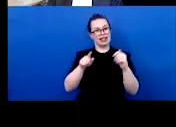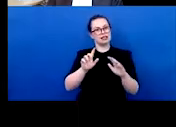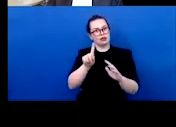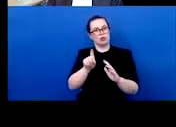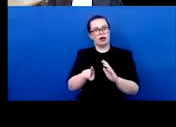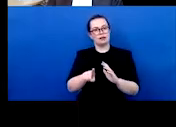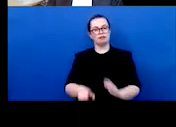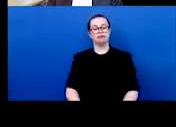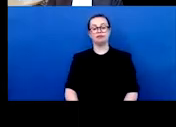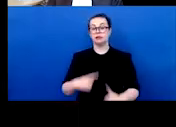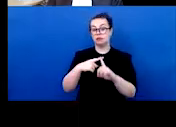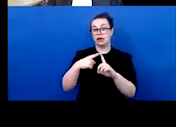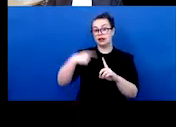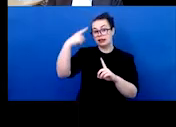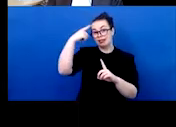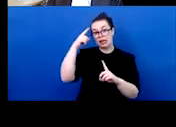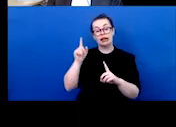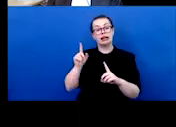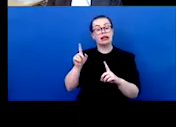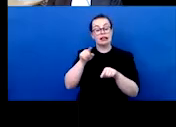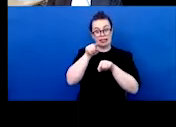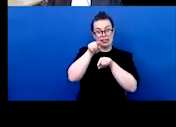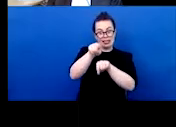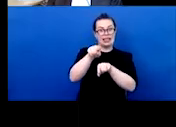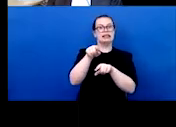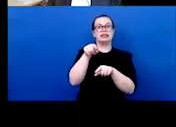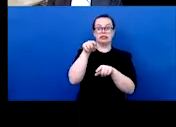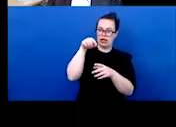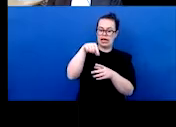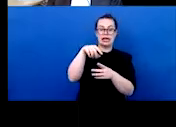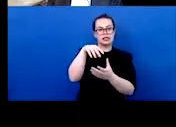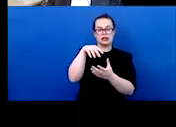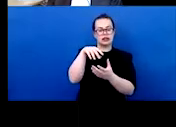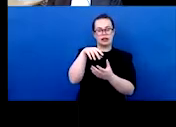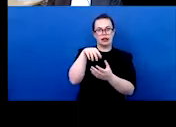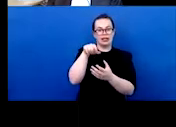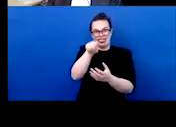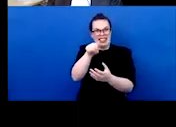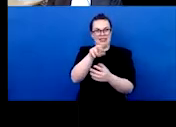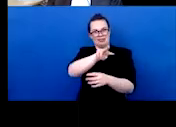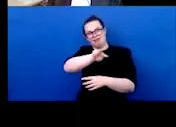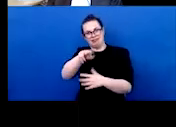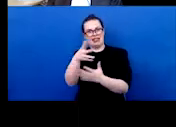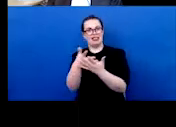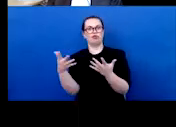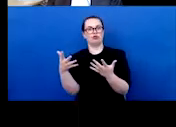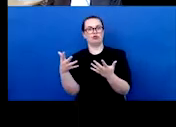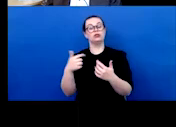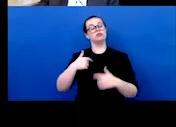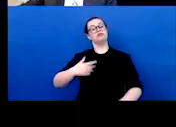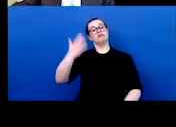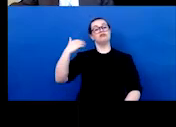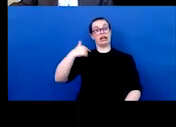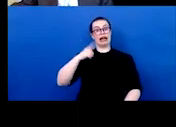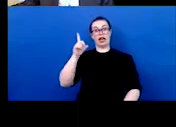I believe that they are also at the core of language. And that's what I meant when I said at the start of my talk that we need